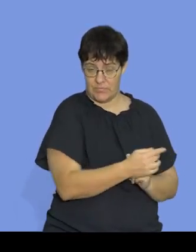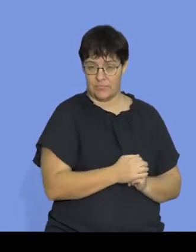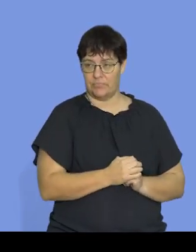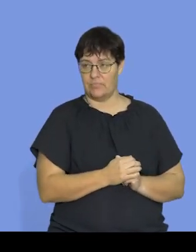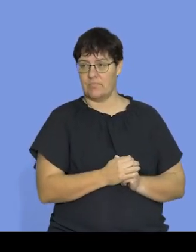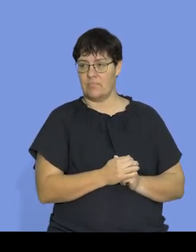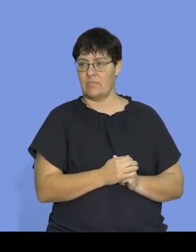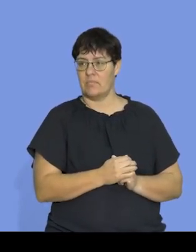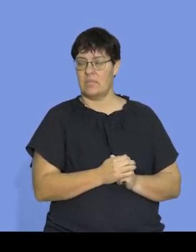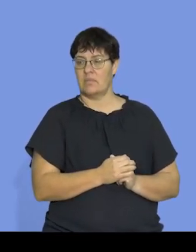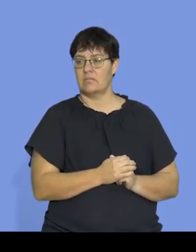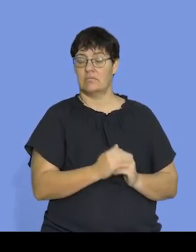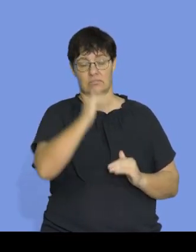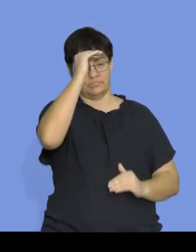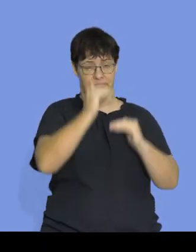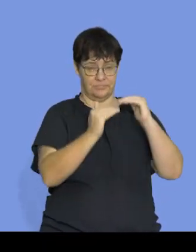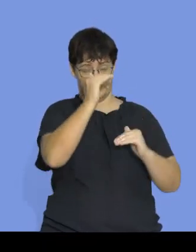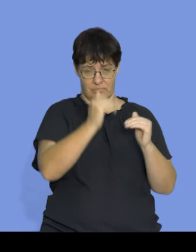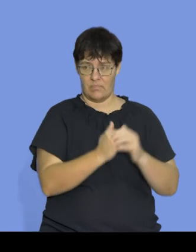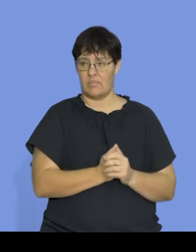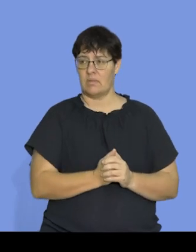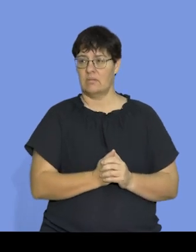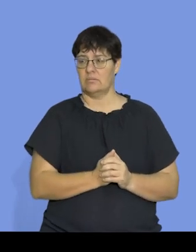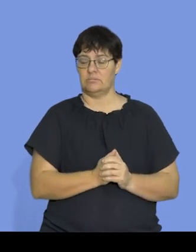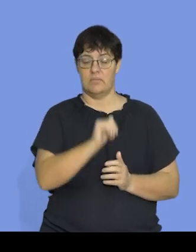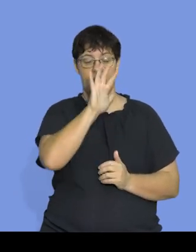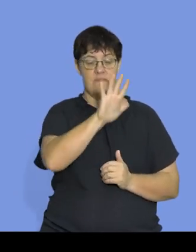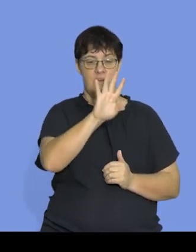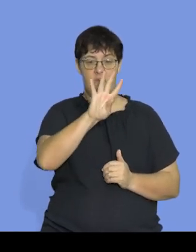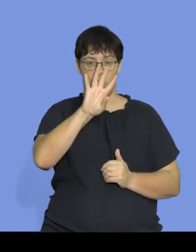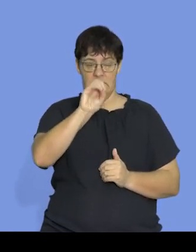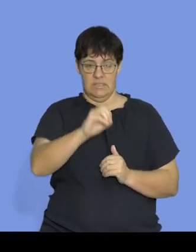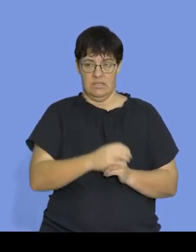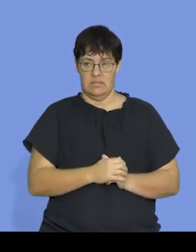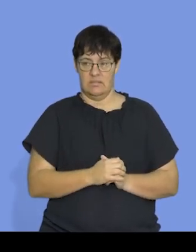the difference in this case is actually 540,